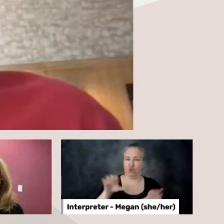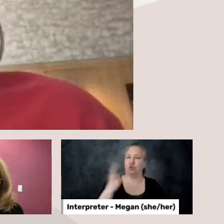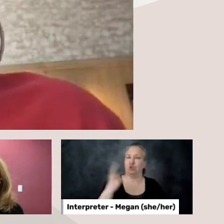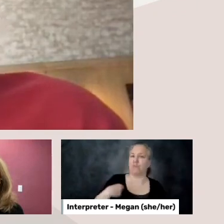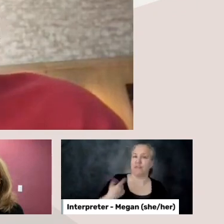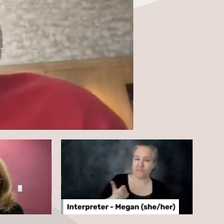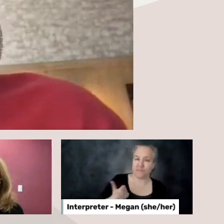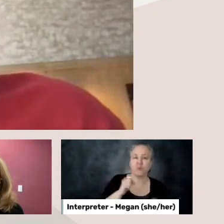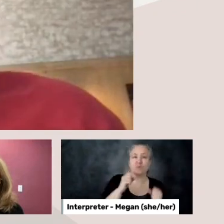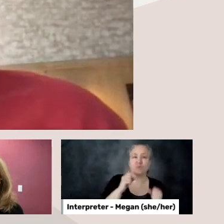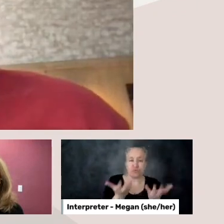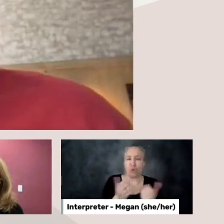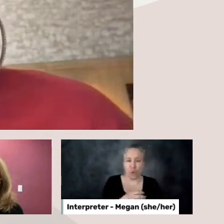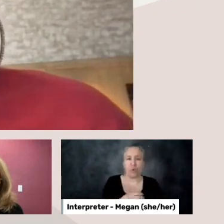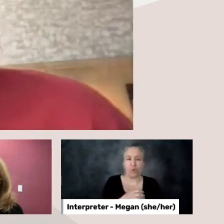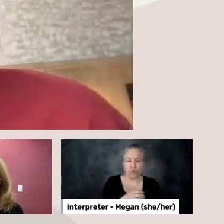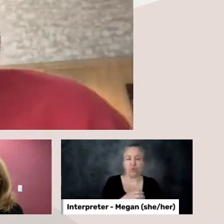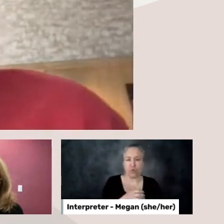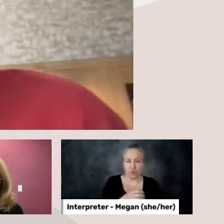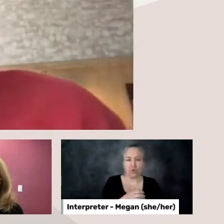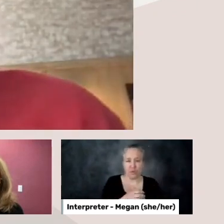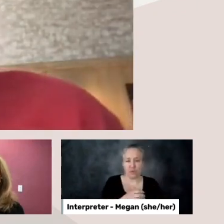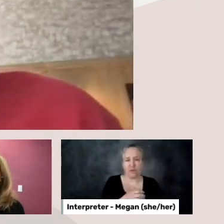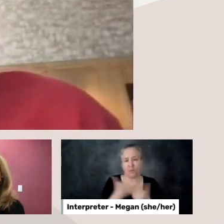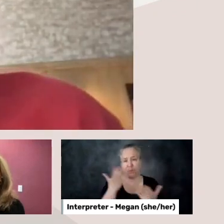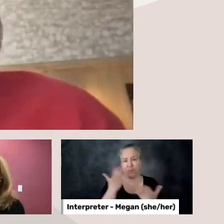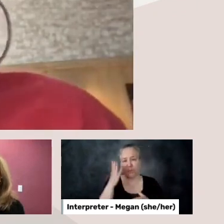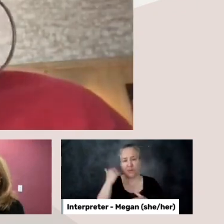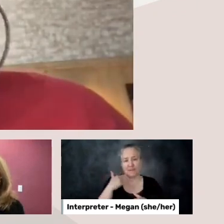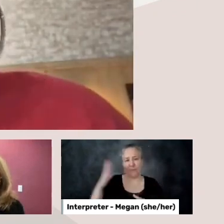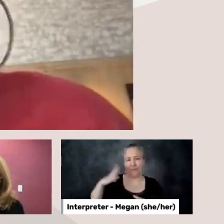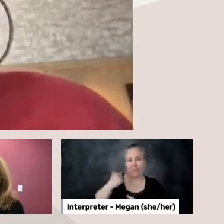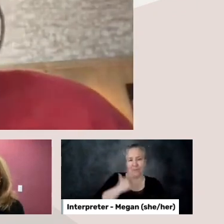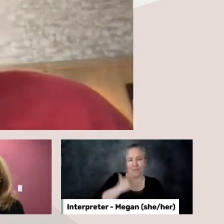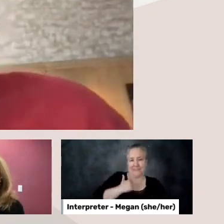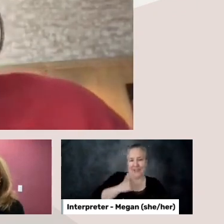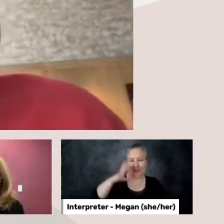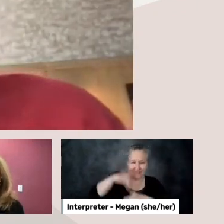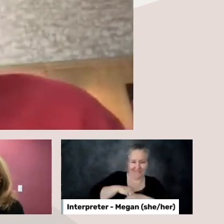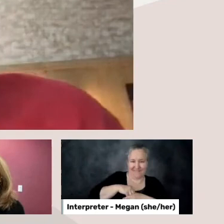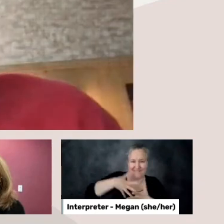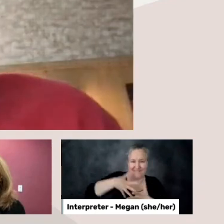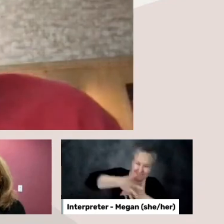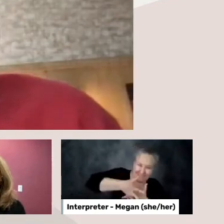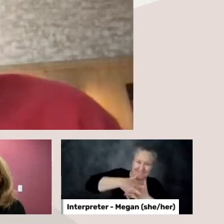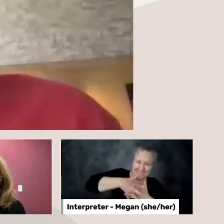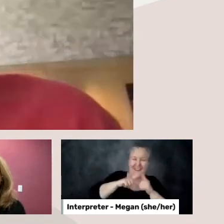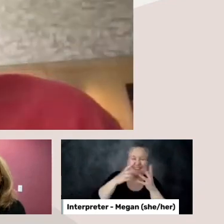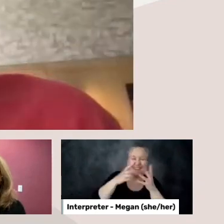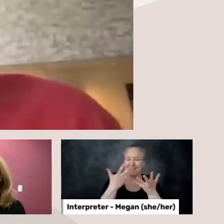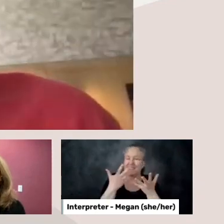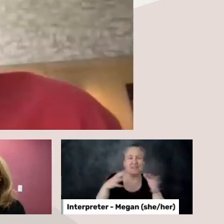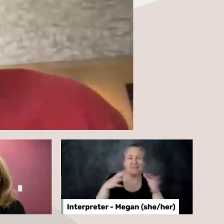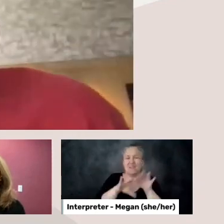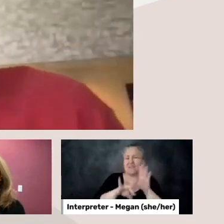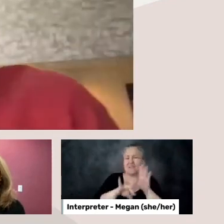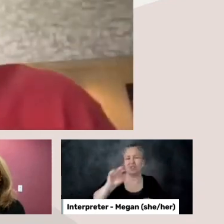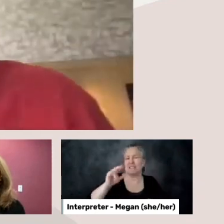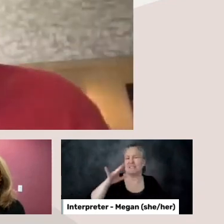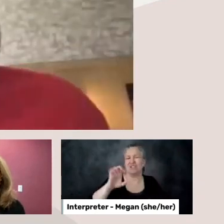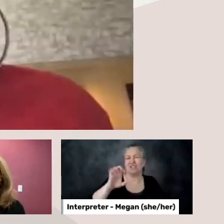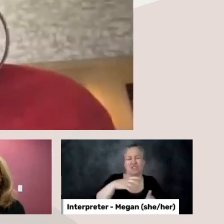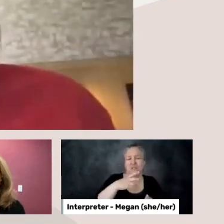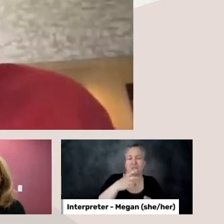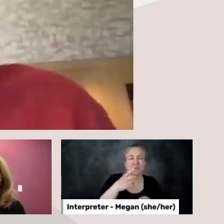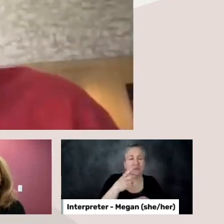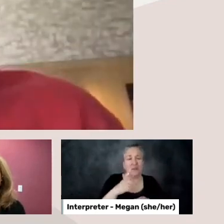something. So it's probably the military in me, I guess. I don't know. But, just find your niche, and you don't have to be like